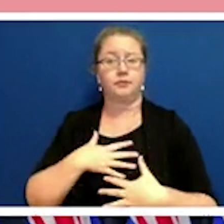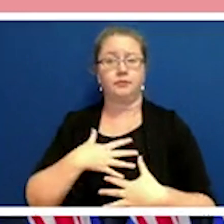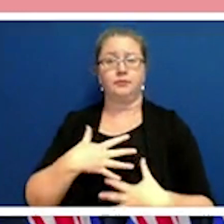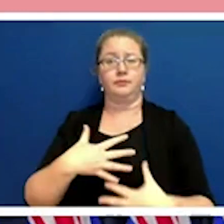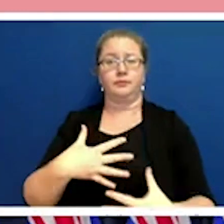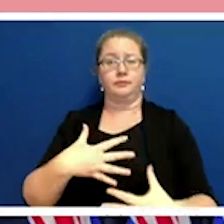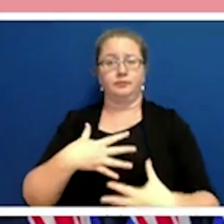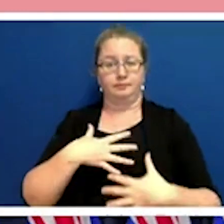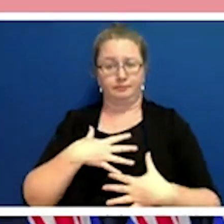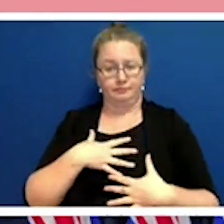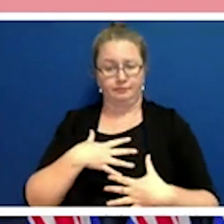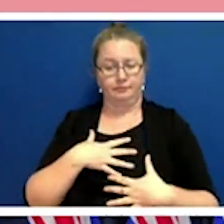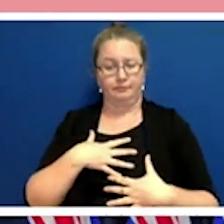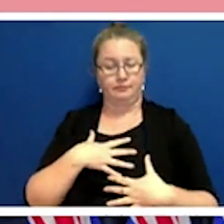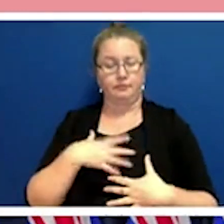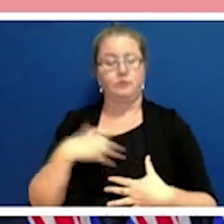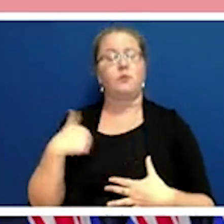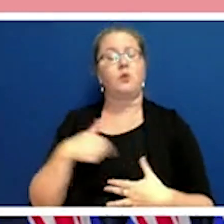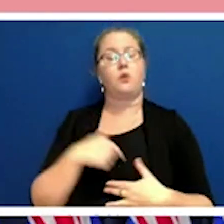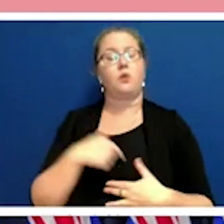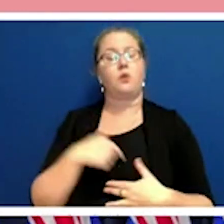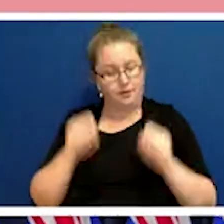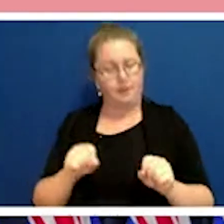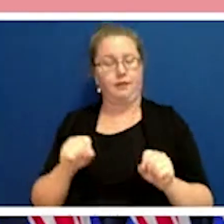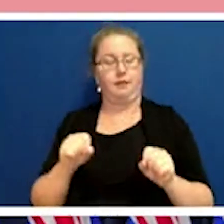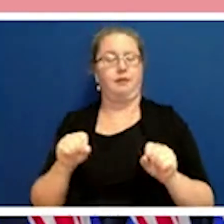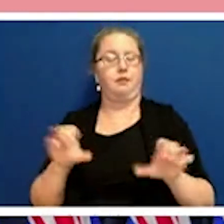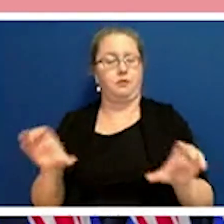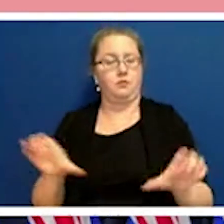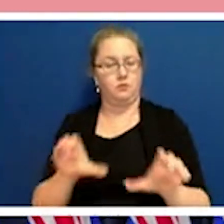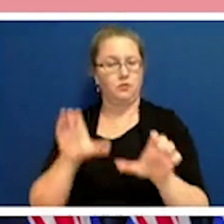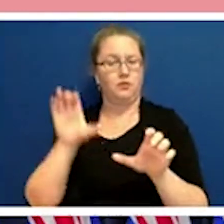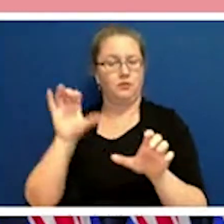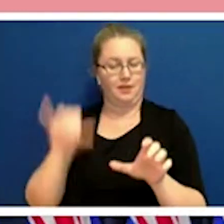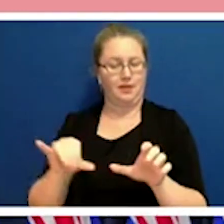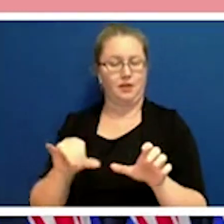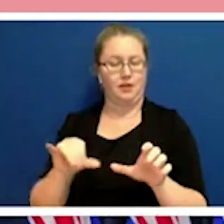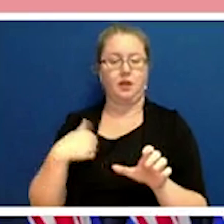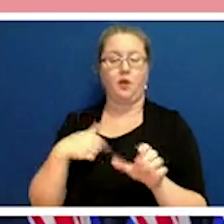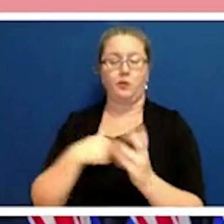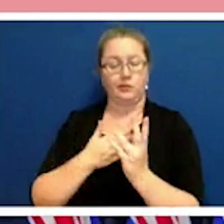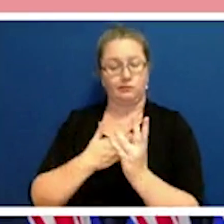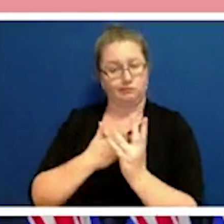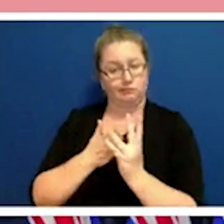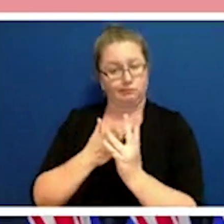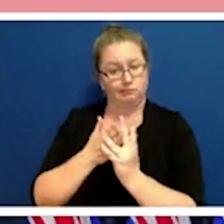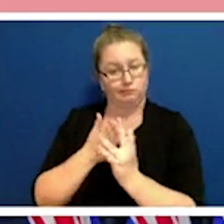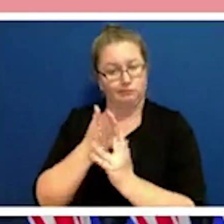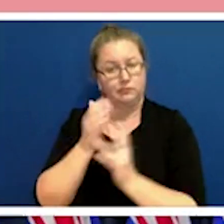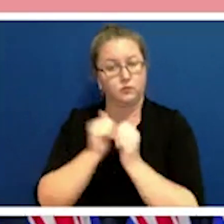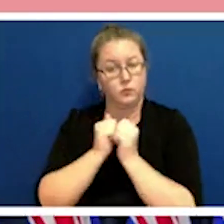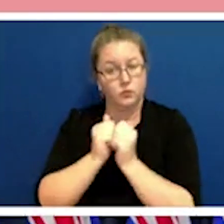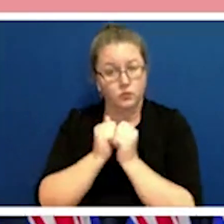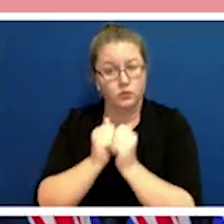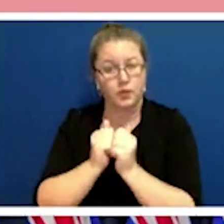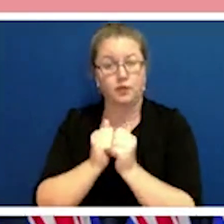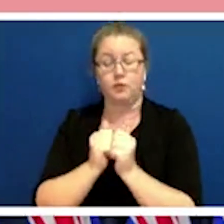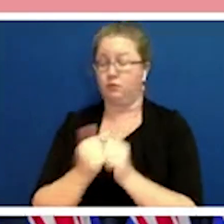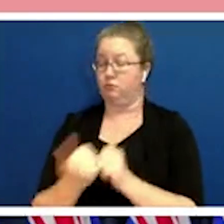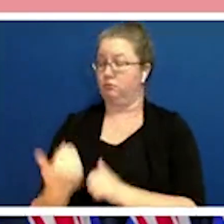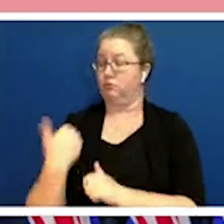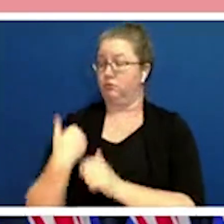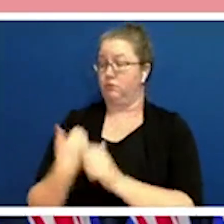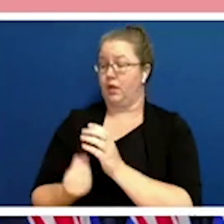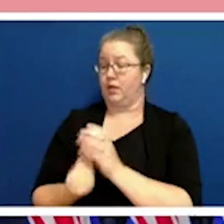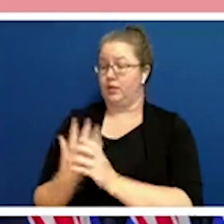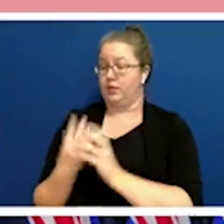we can do this, that we're all going to be supporting each other, that we have been through this, and we know more now than we did